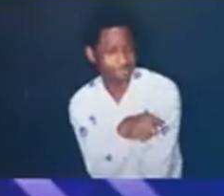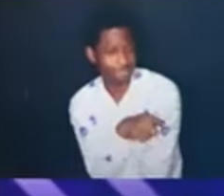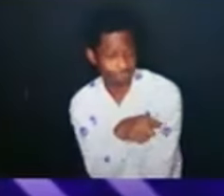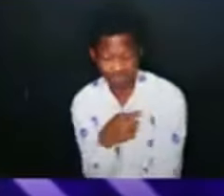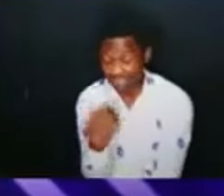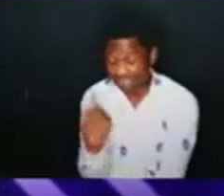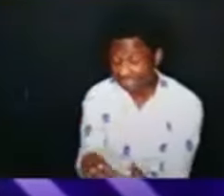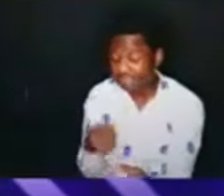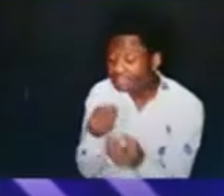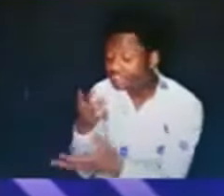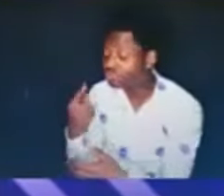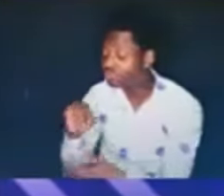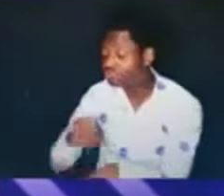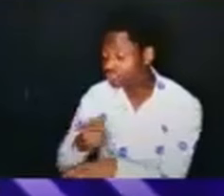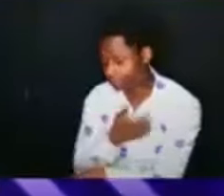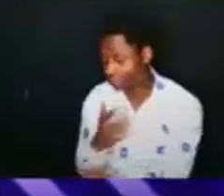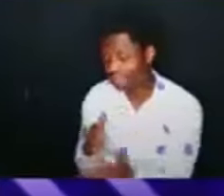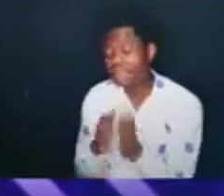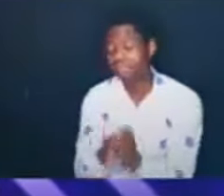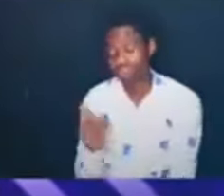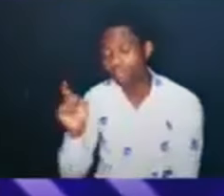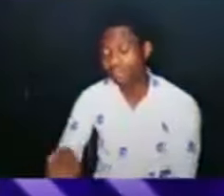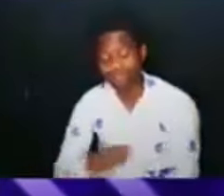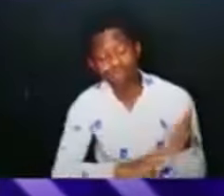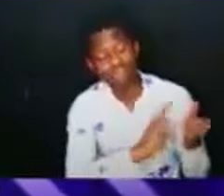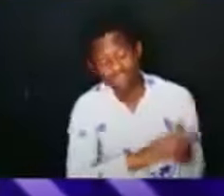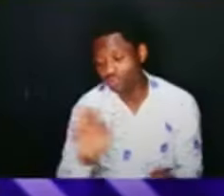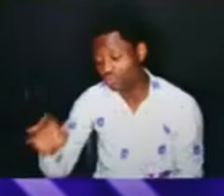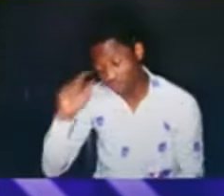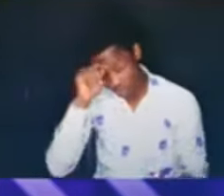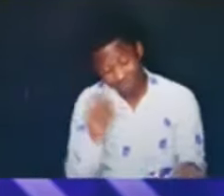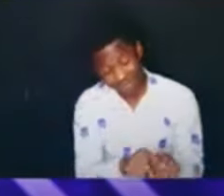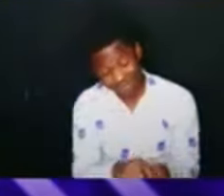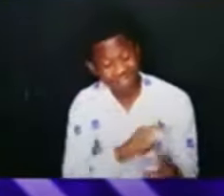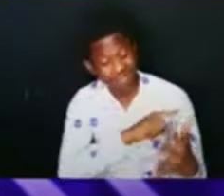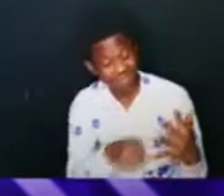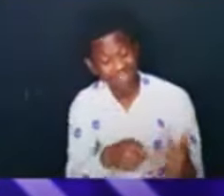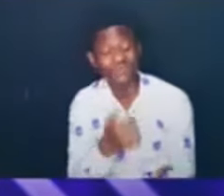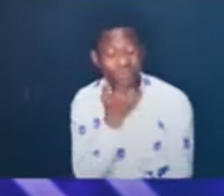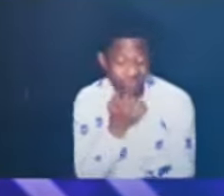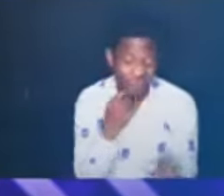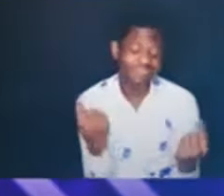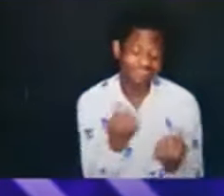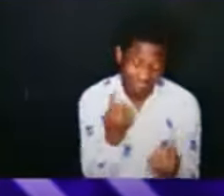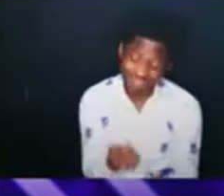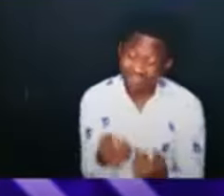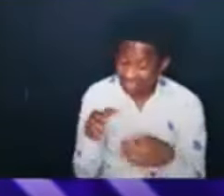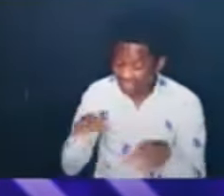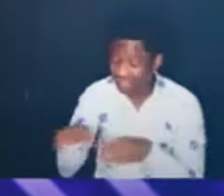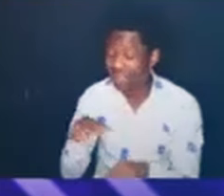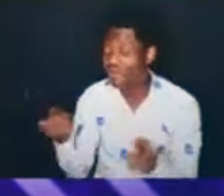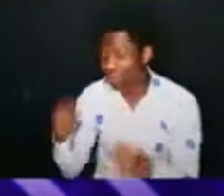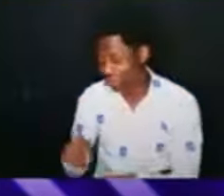to say to Joseph. "I ask you to forgive your brothers the sins and the wrongs they committed in treating you